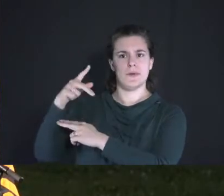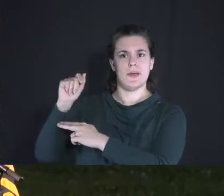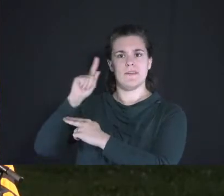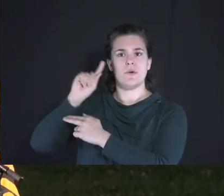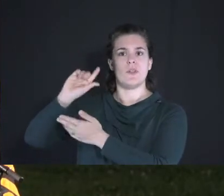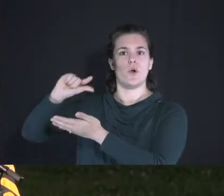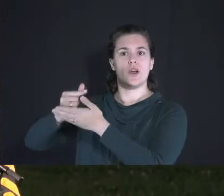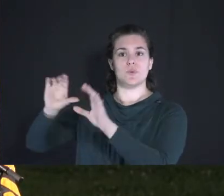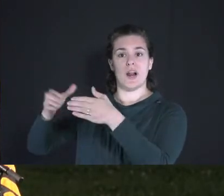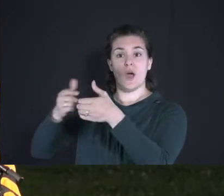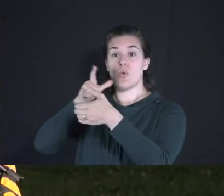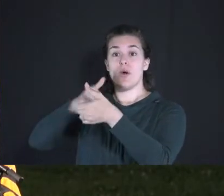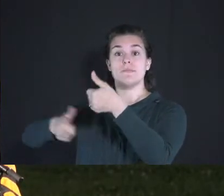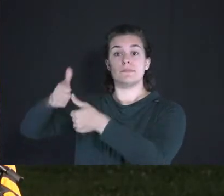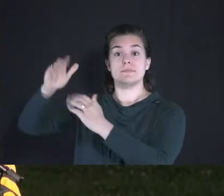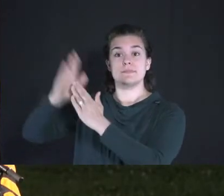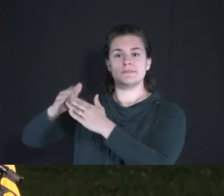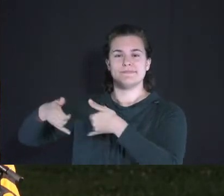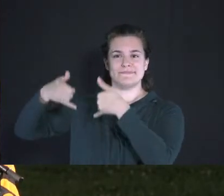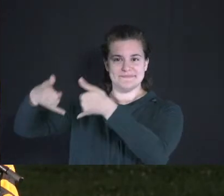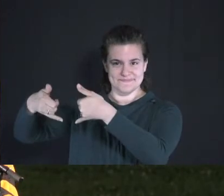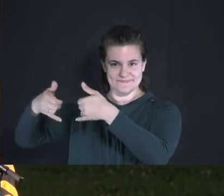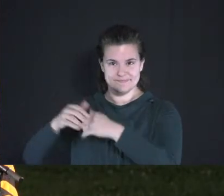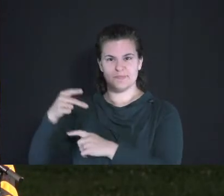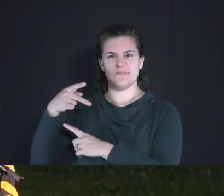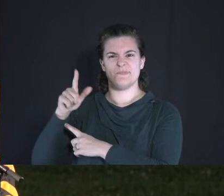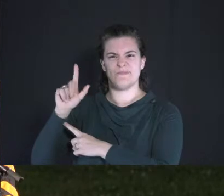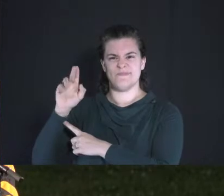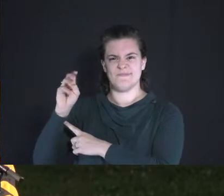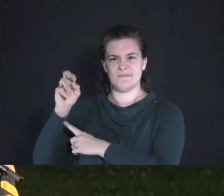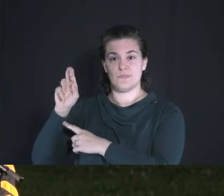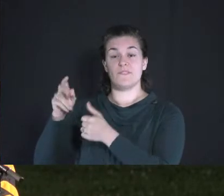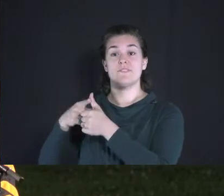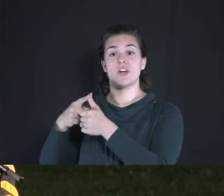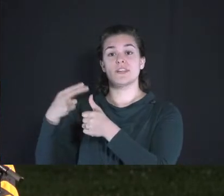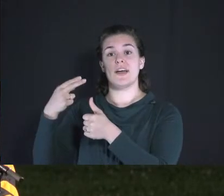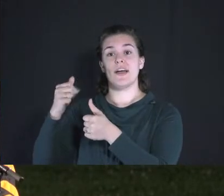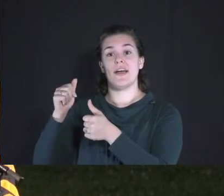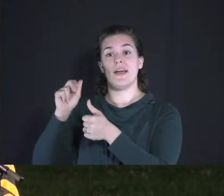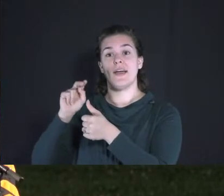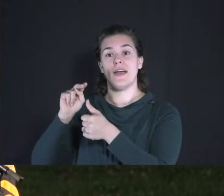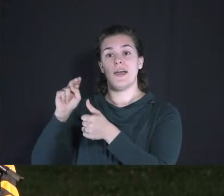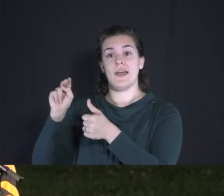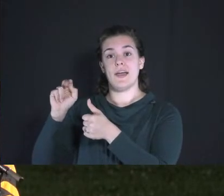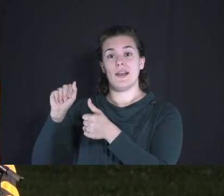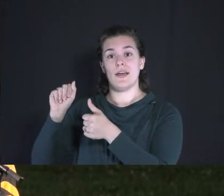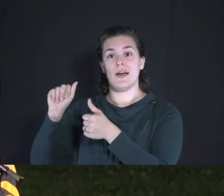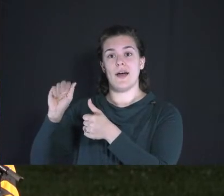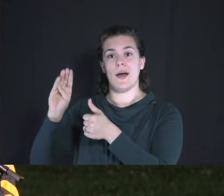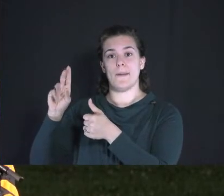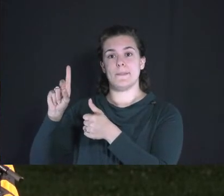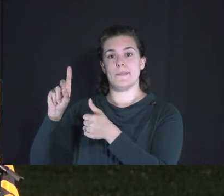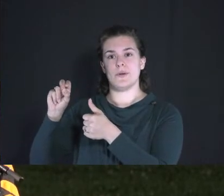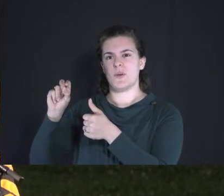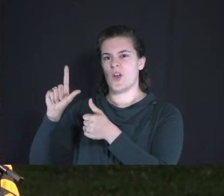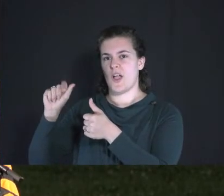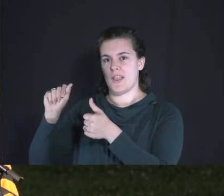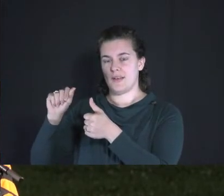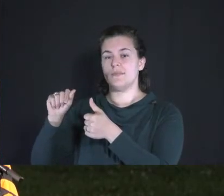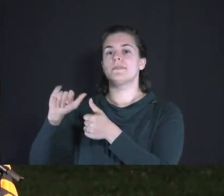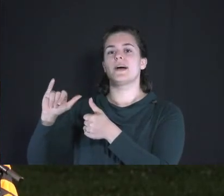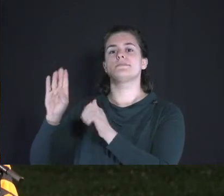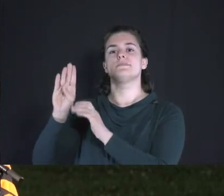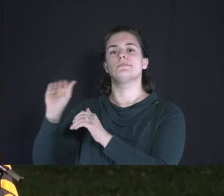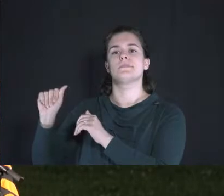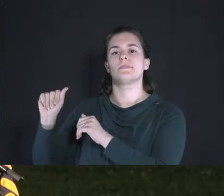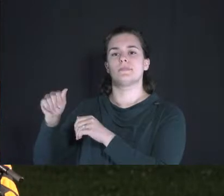graduating class. The first is Hannah Abdullah, Bachelor of Arts in Chemistry from